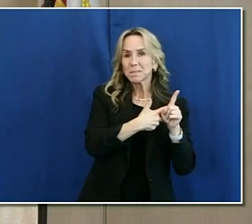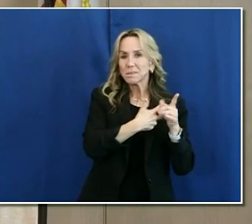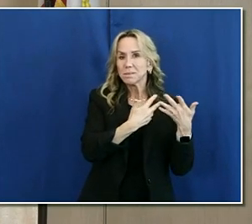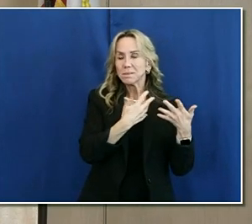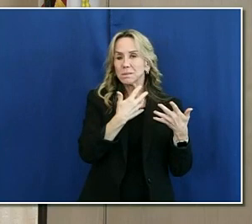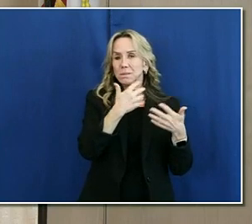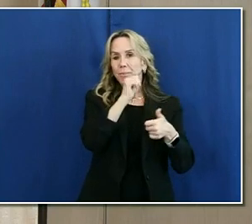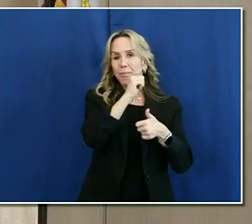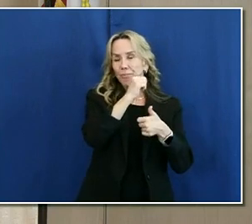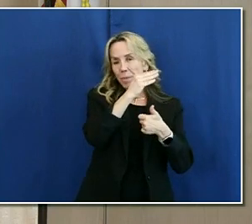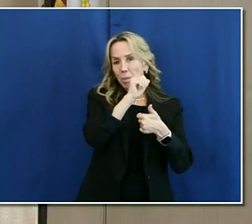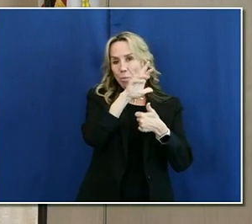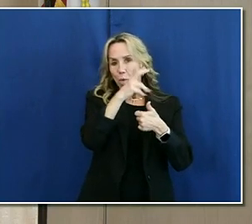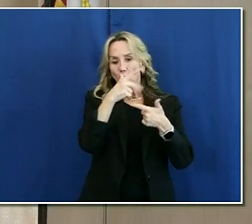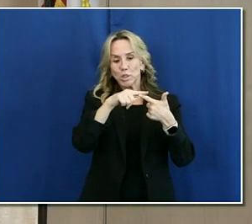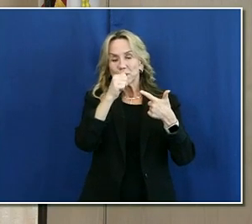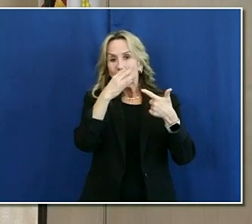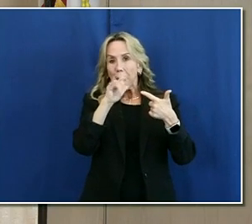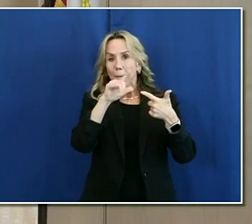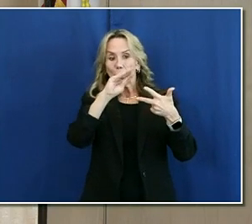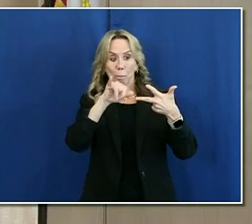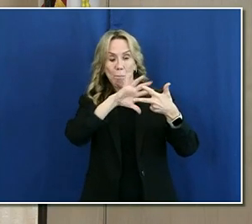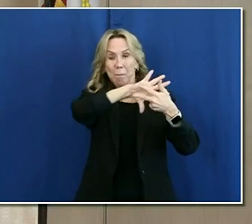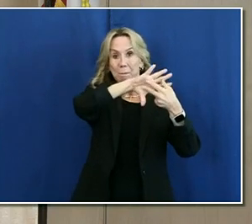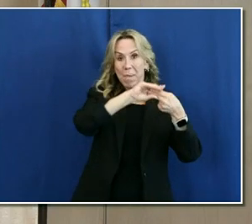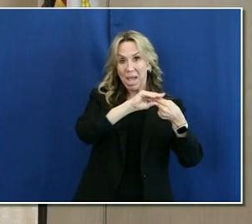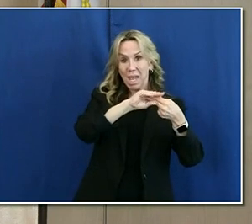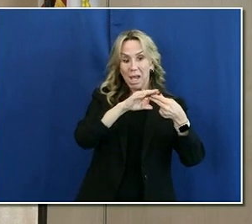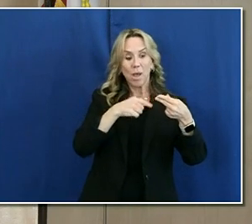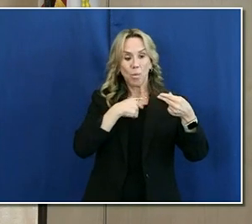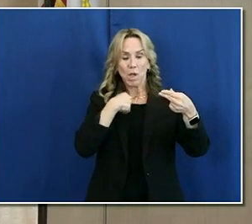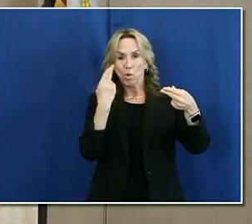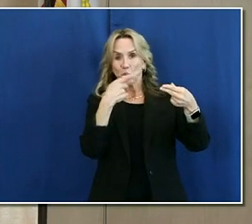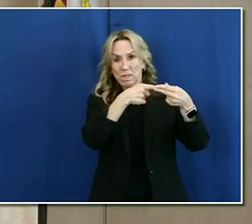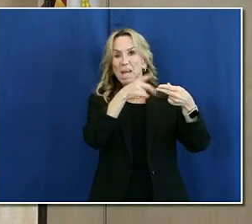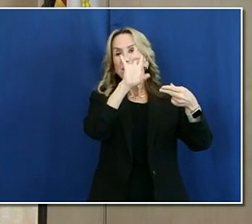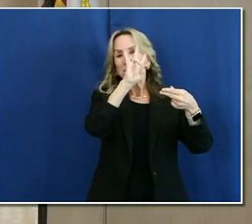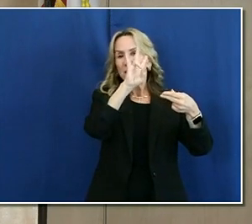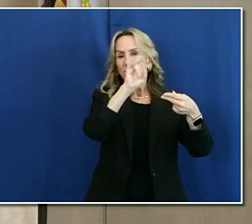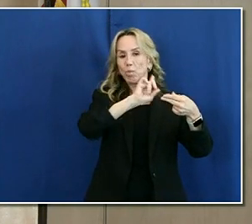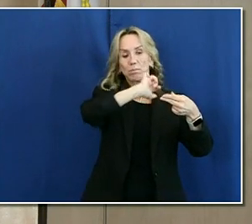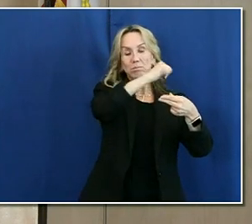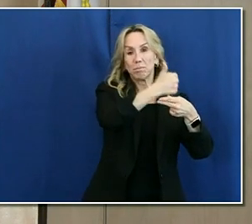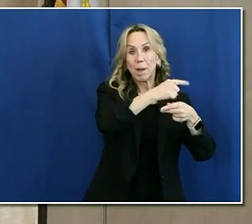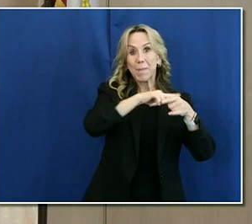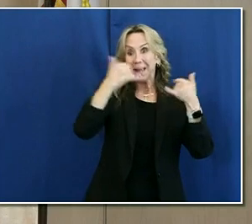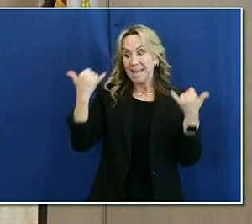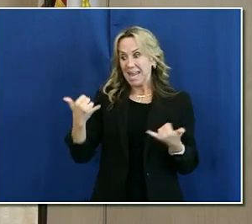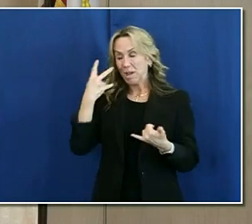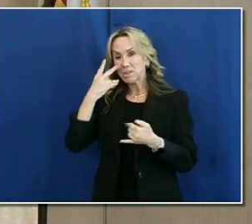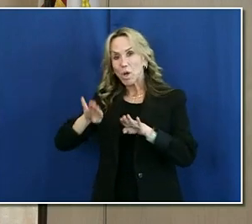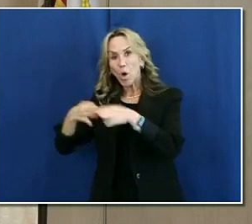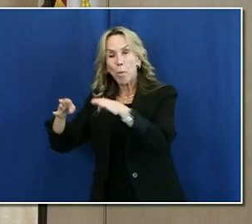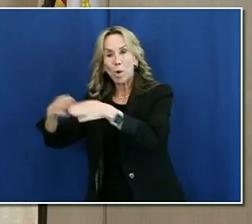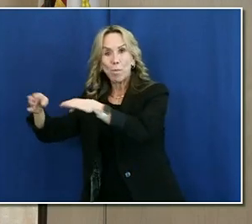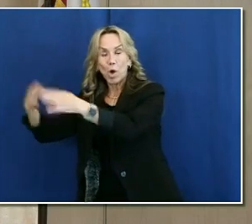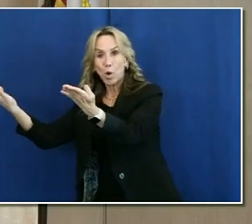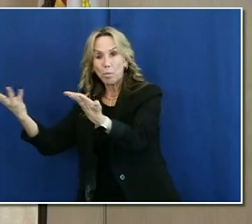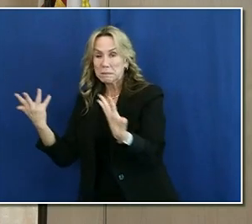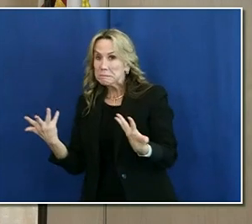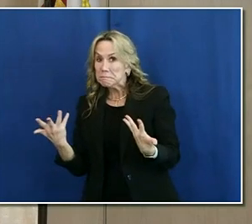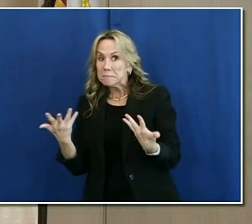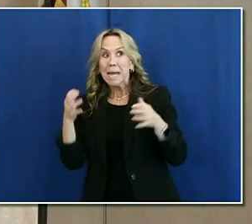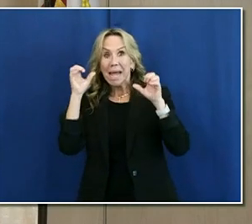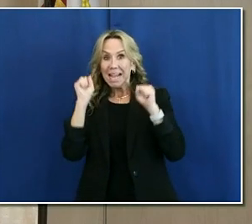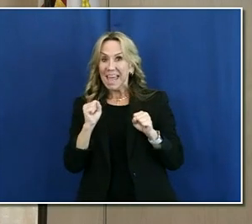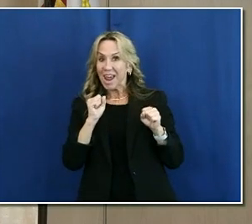things opening up, having a higher number of outbreaks, we want to know if the modeling can help